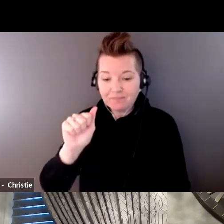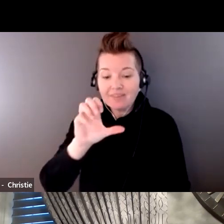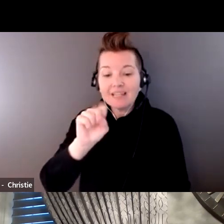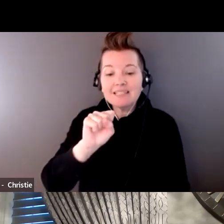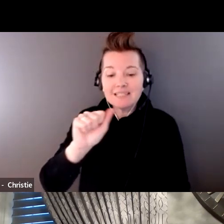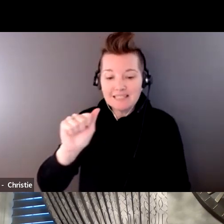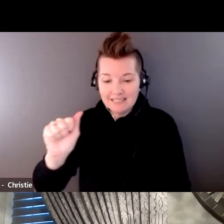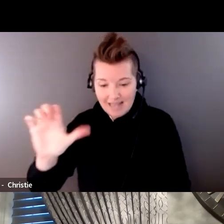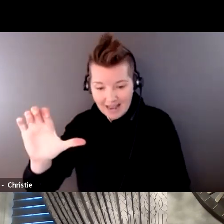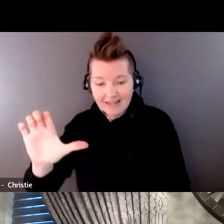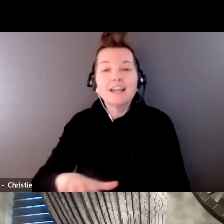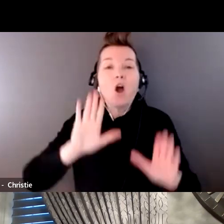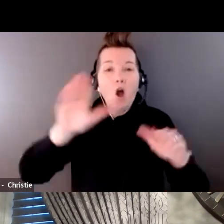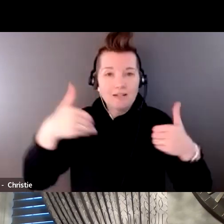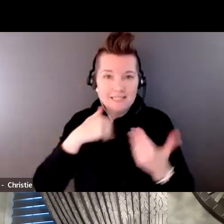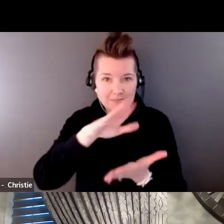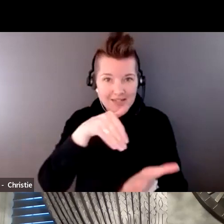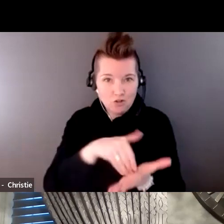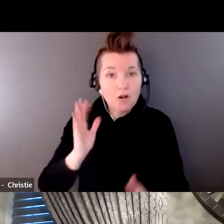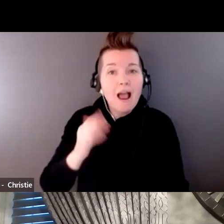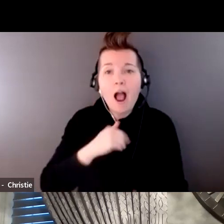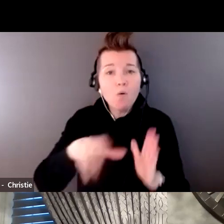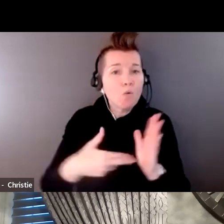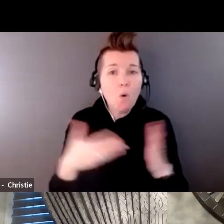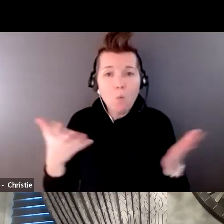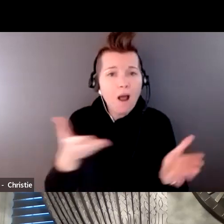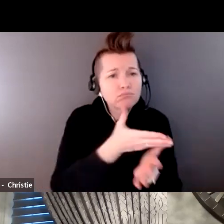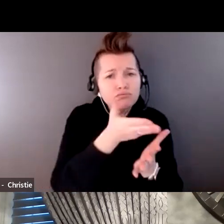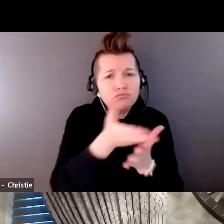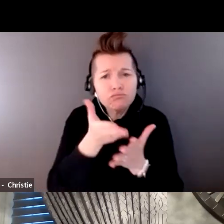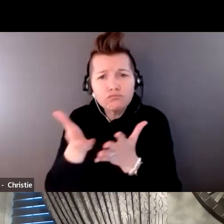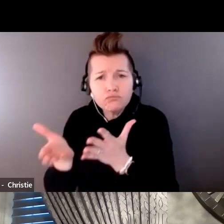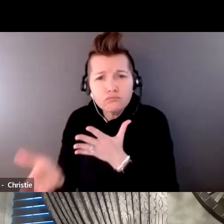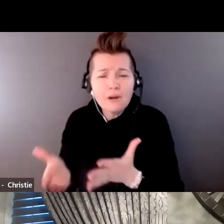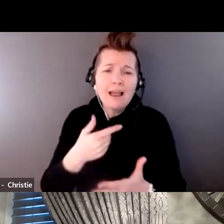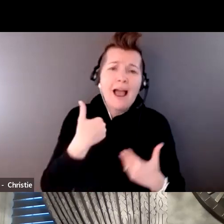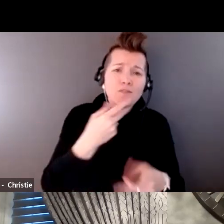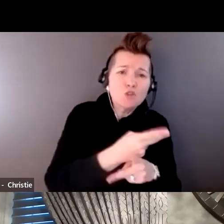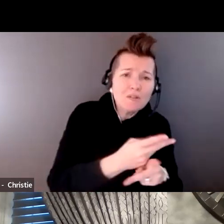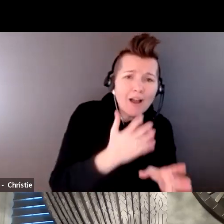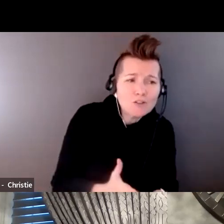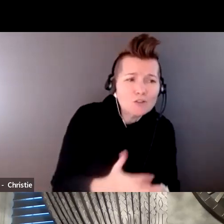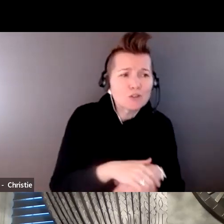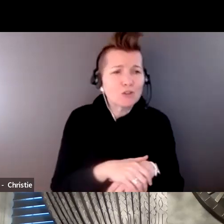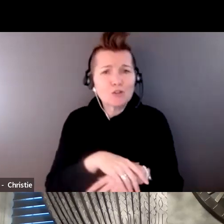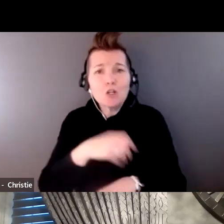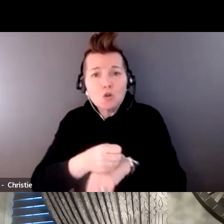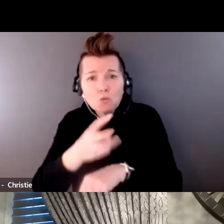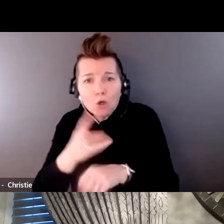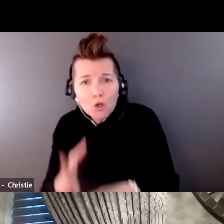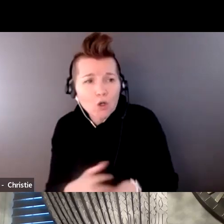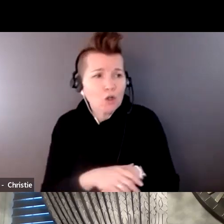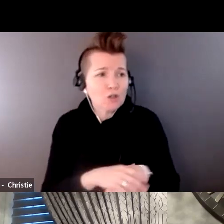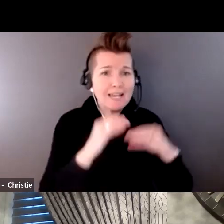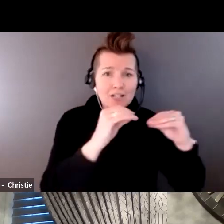Autism Center is a multidisciplinary learning center composed of clinical supervisors, social workers, instructional therapists,